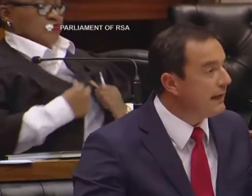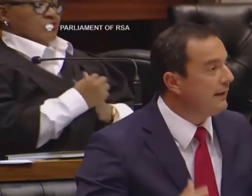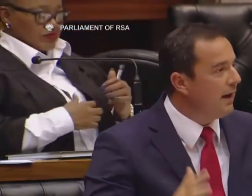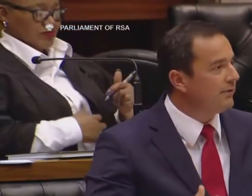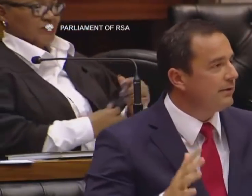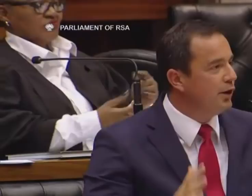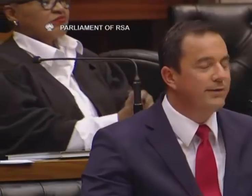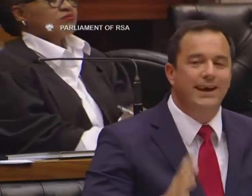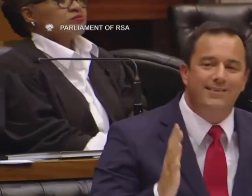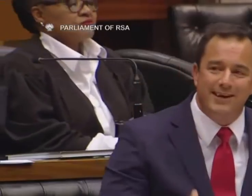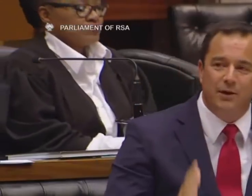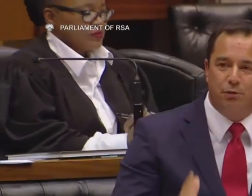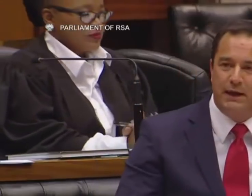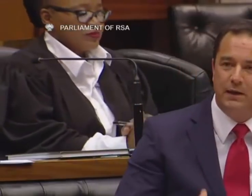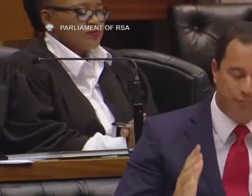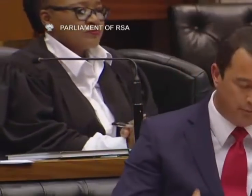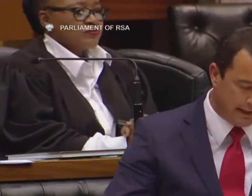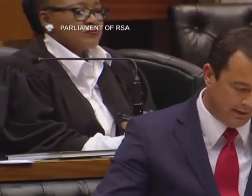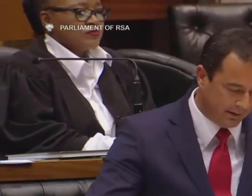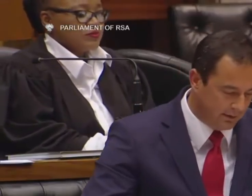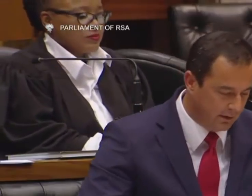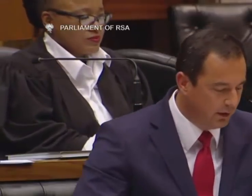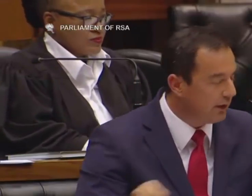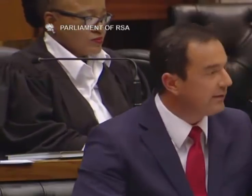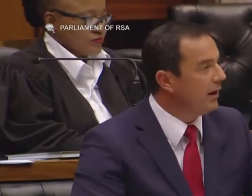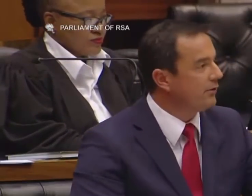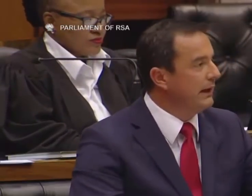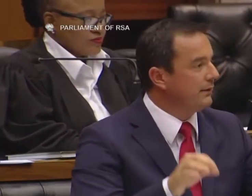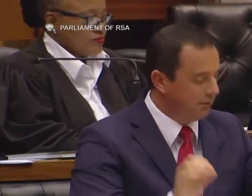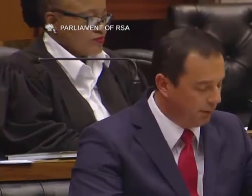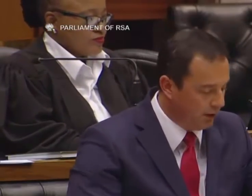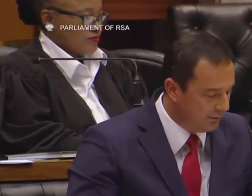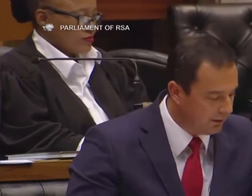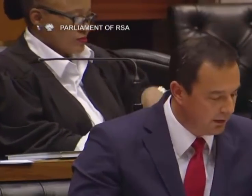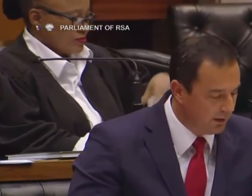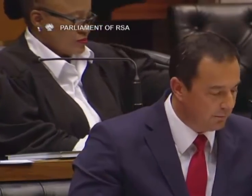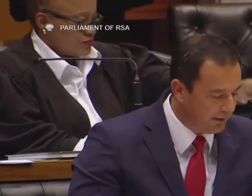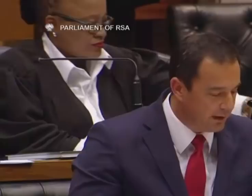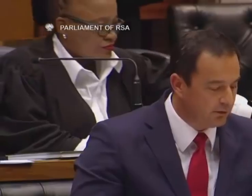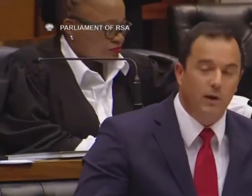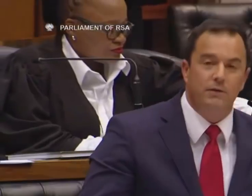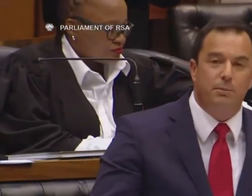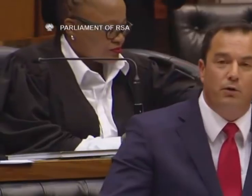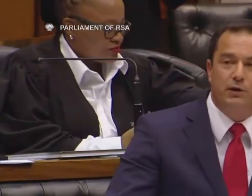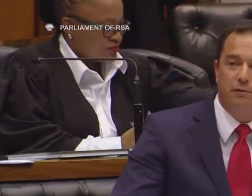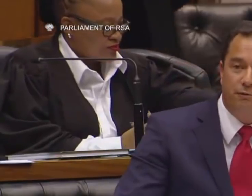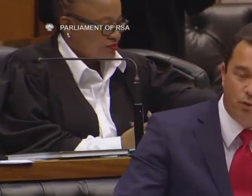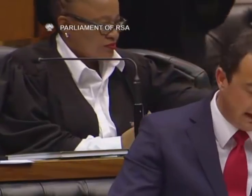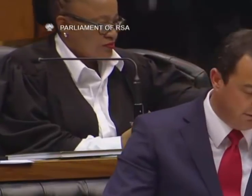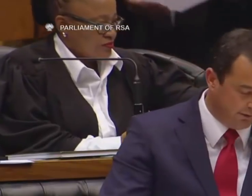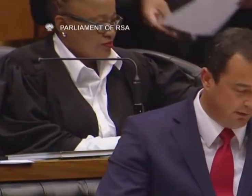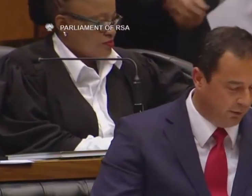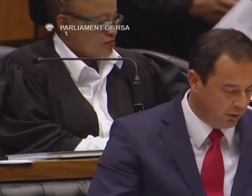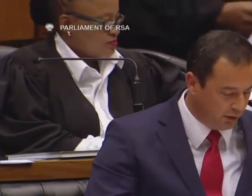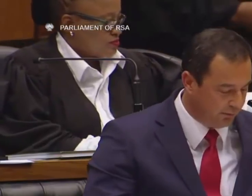it's not like the House has learnt a single thing from that lesson. Just last week at this podium, the President, on one of his paltry